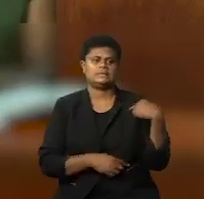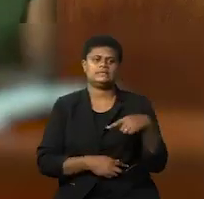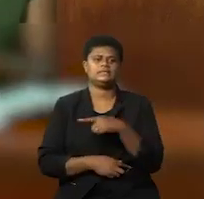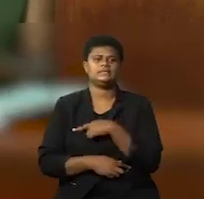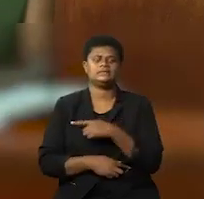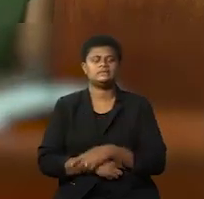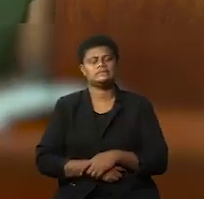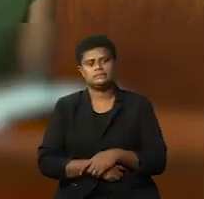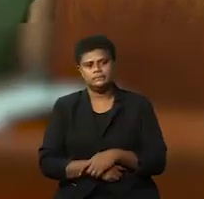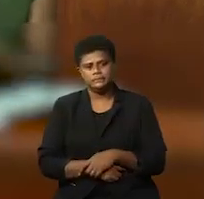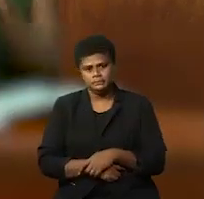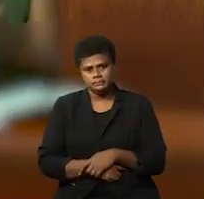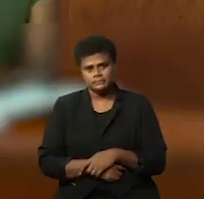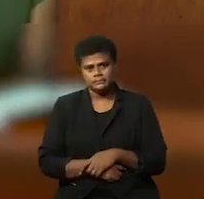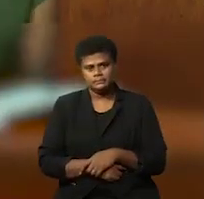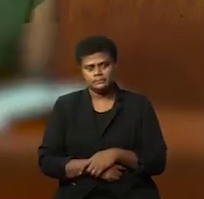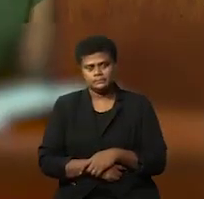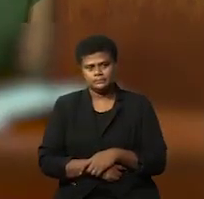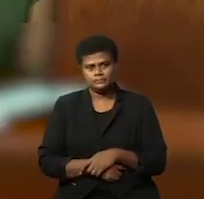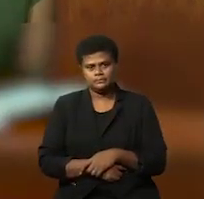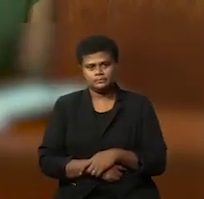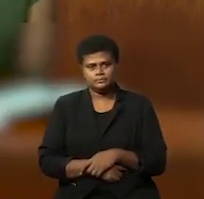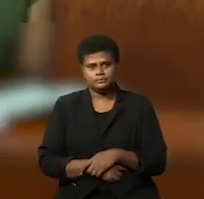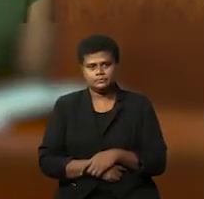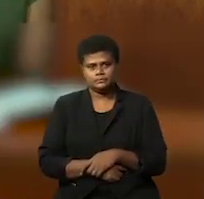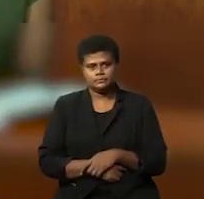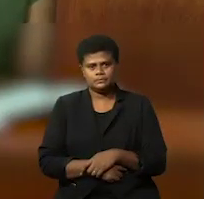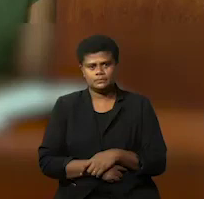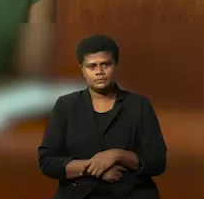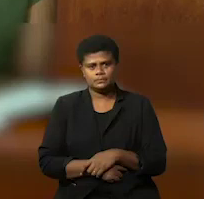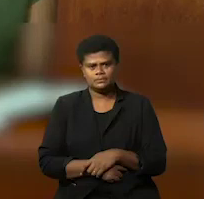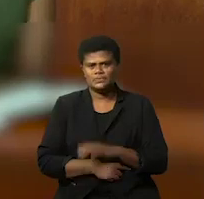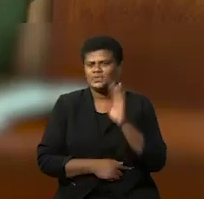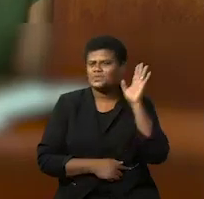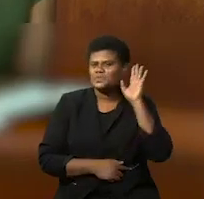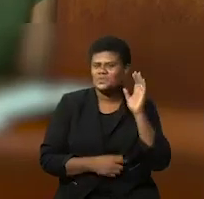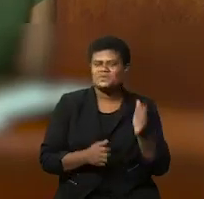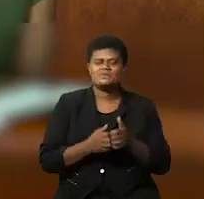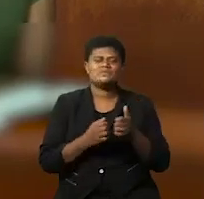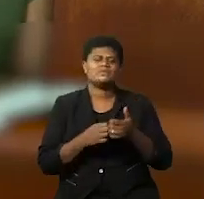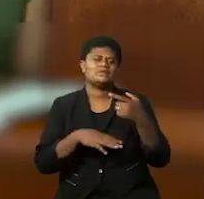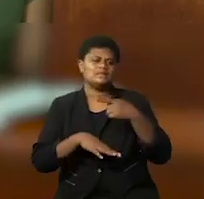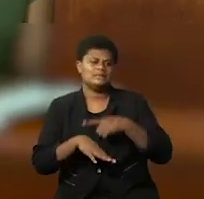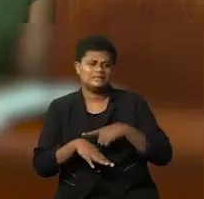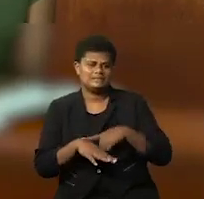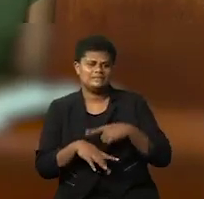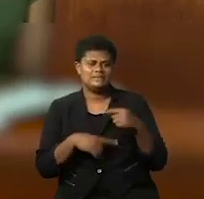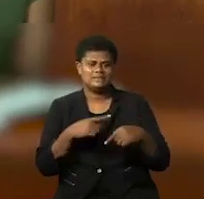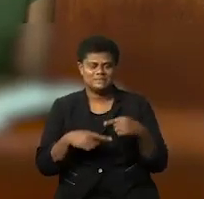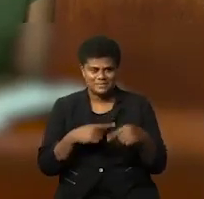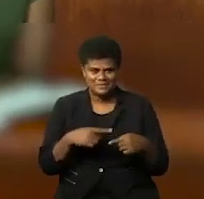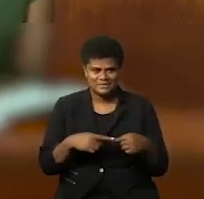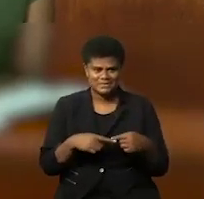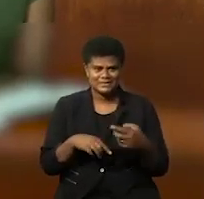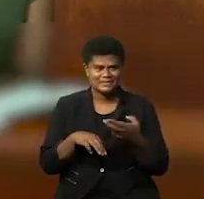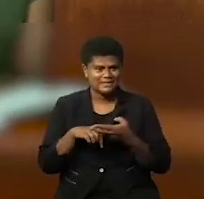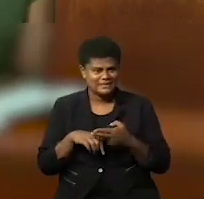and what an honor it is to come to Mount Zion. There have been numerous times over the years